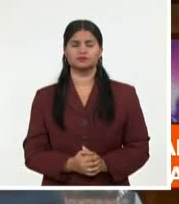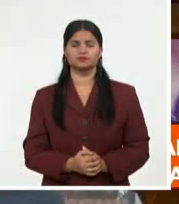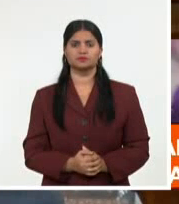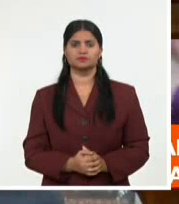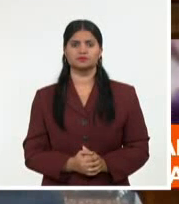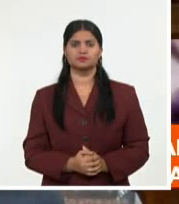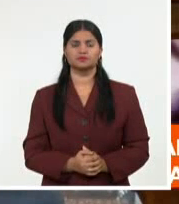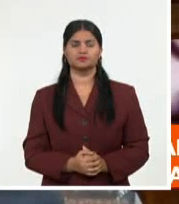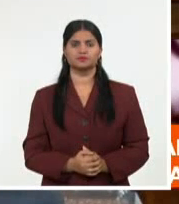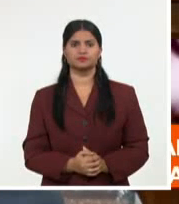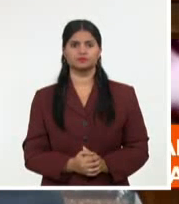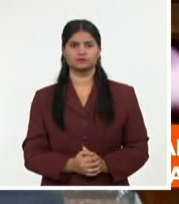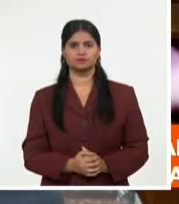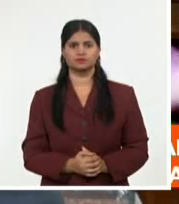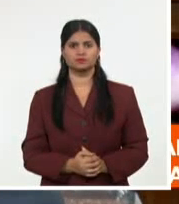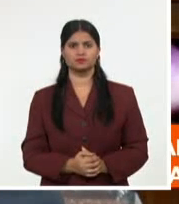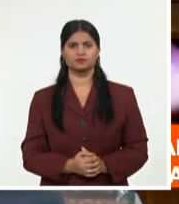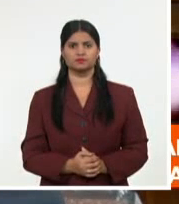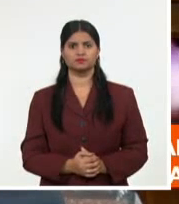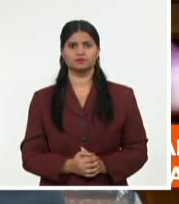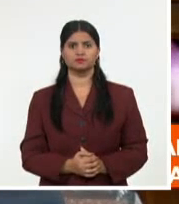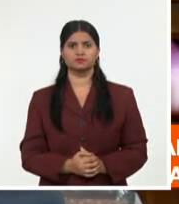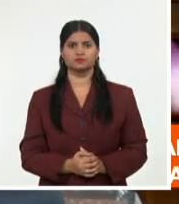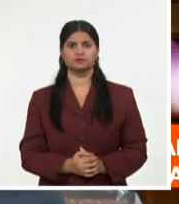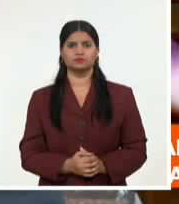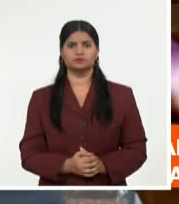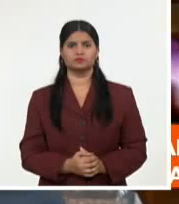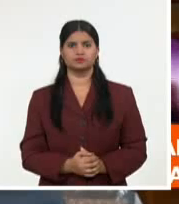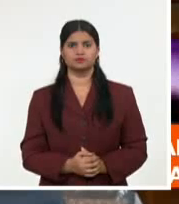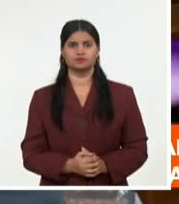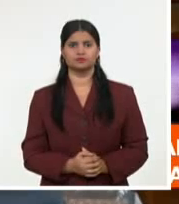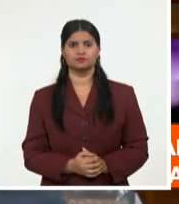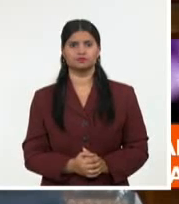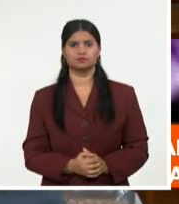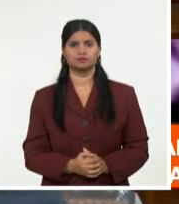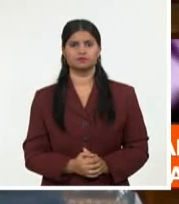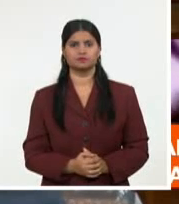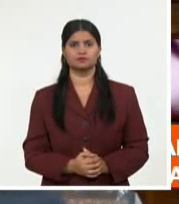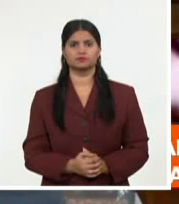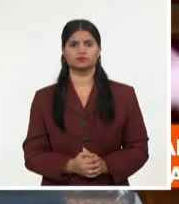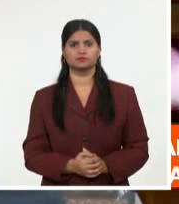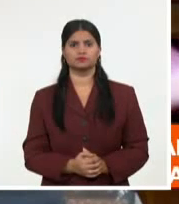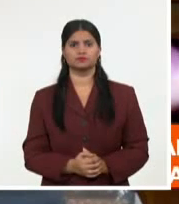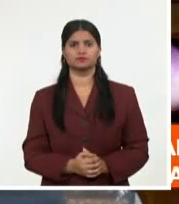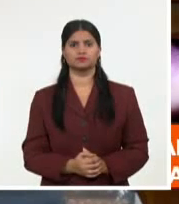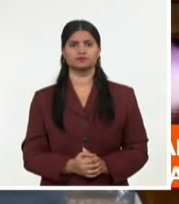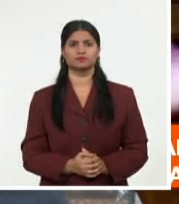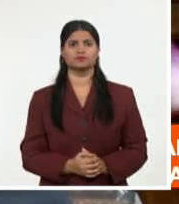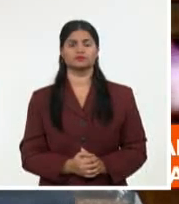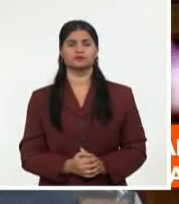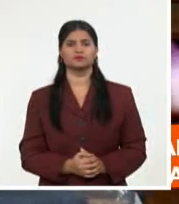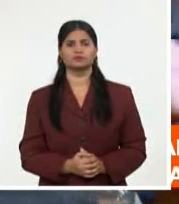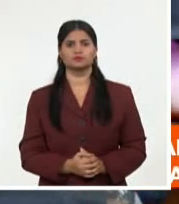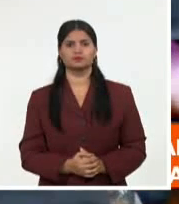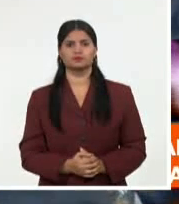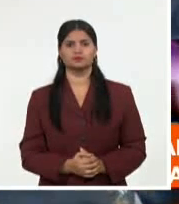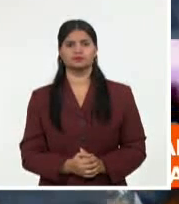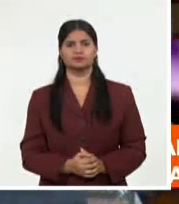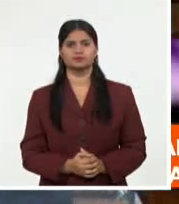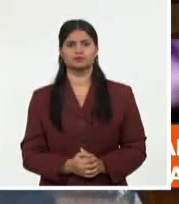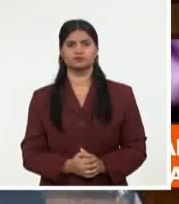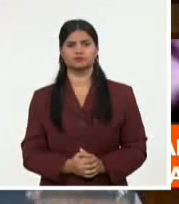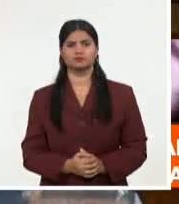These are links that go beyond any formality and which we recognize as bonds of profound